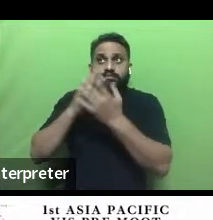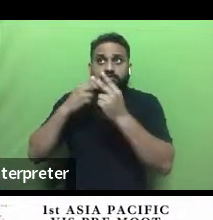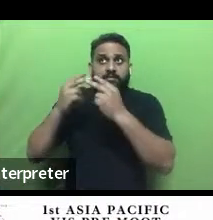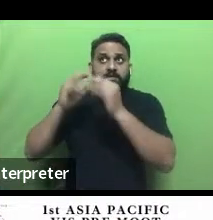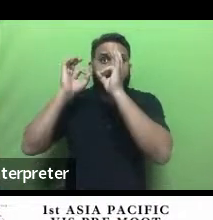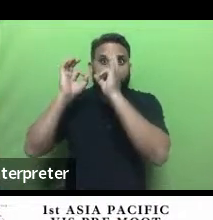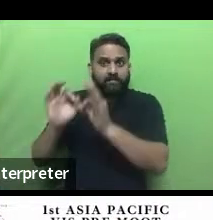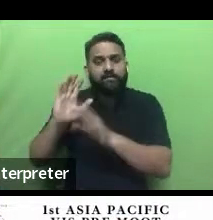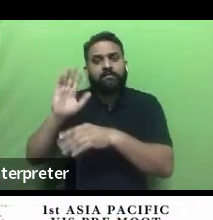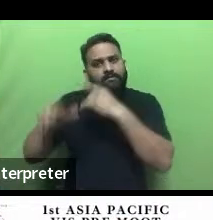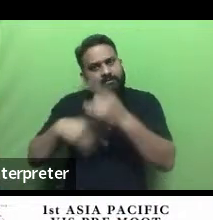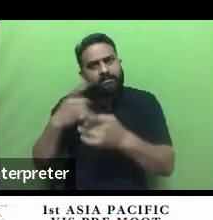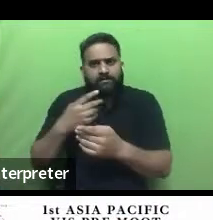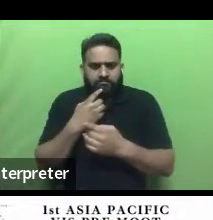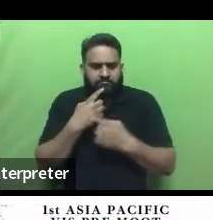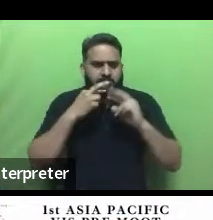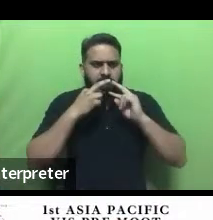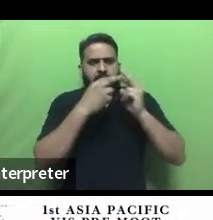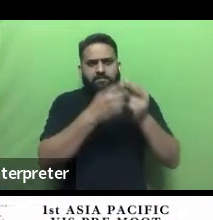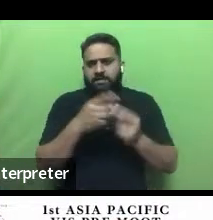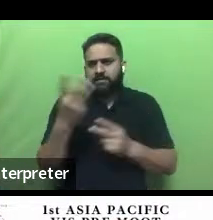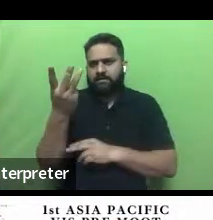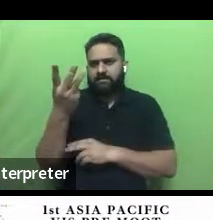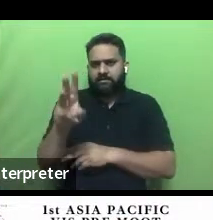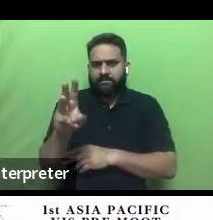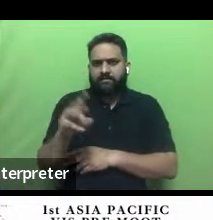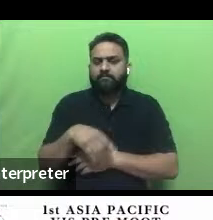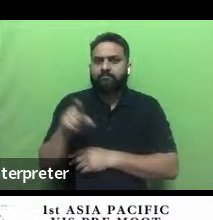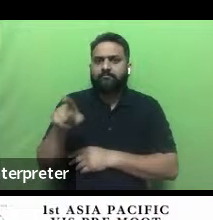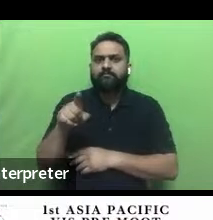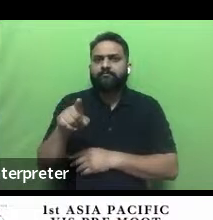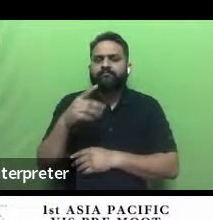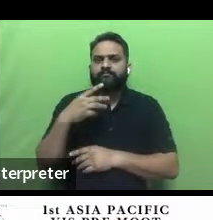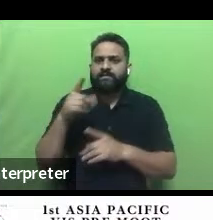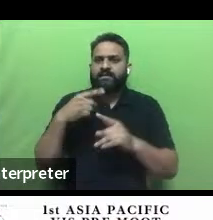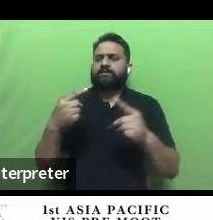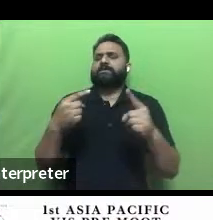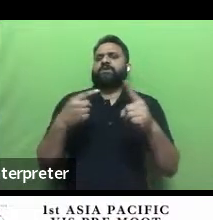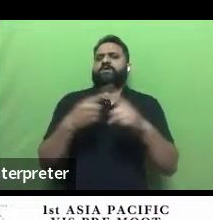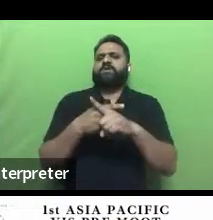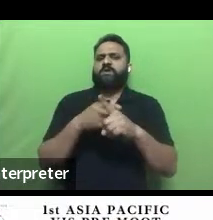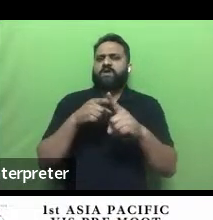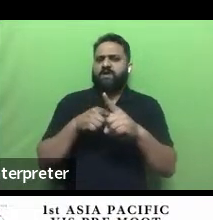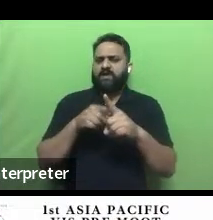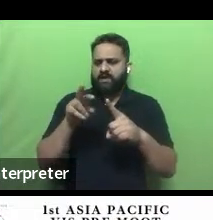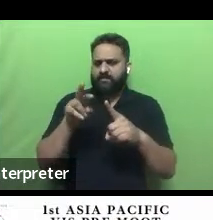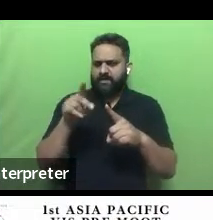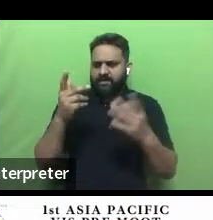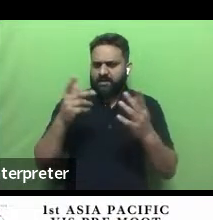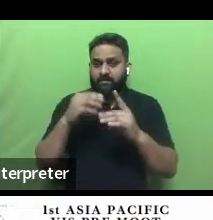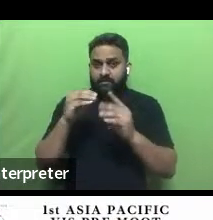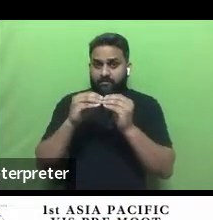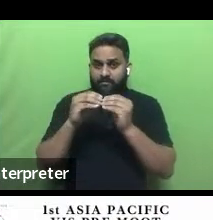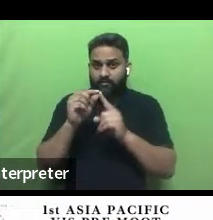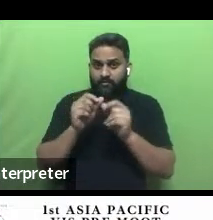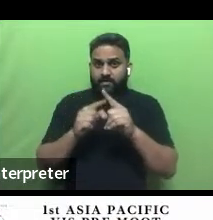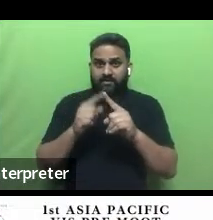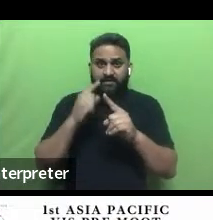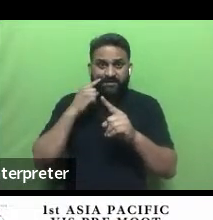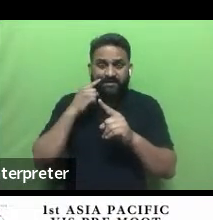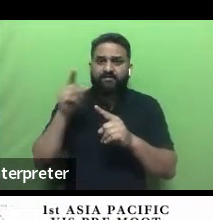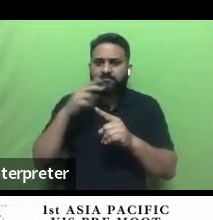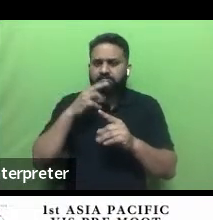claimant within 3 days. And the same was done. This was contrary to the previous practice, where Ms. Bhupati would herself, without